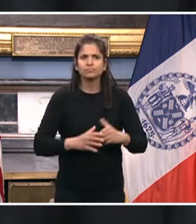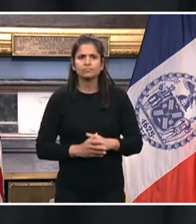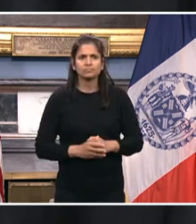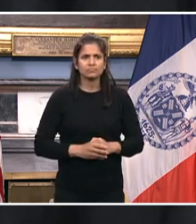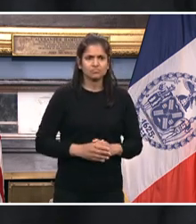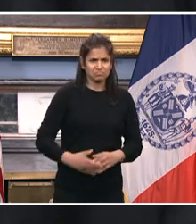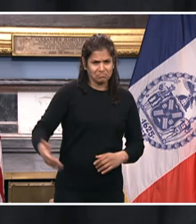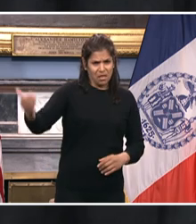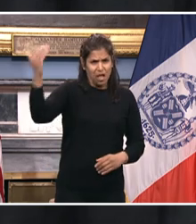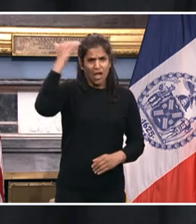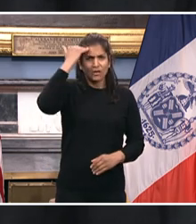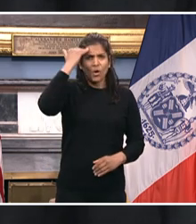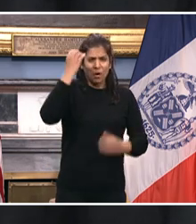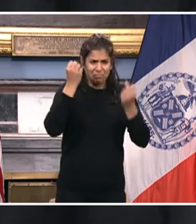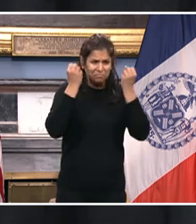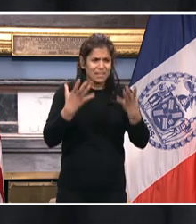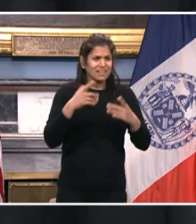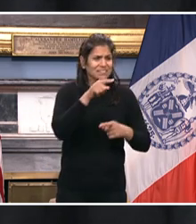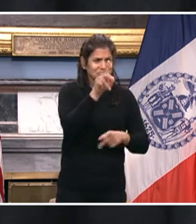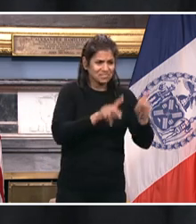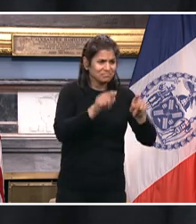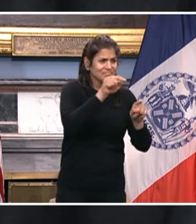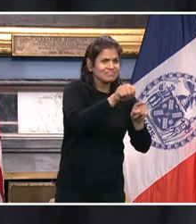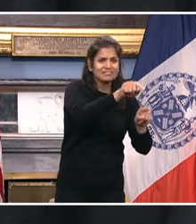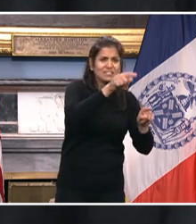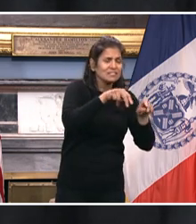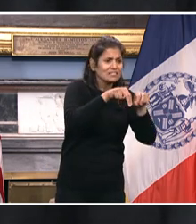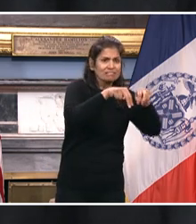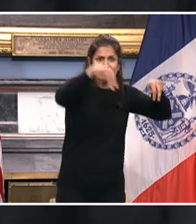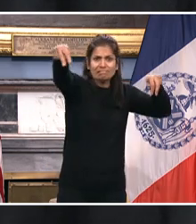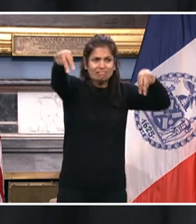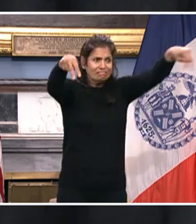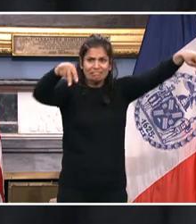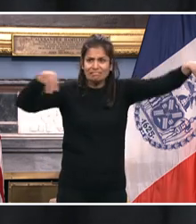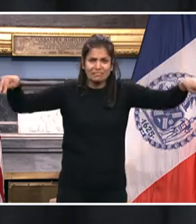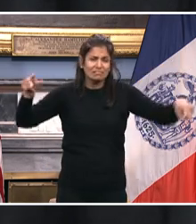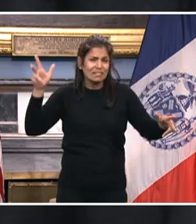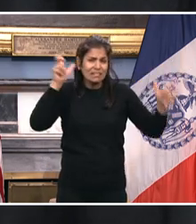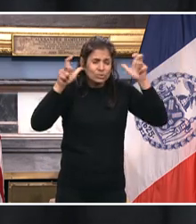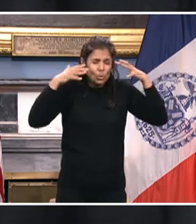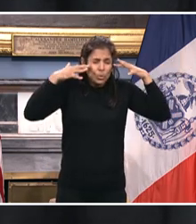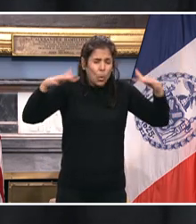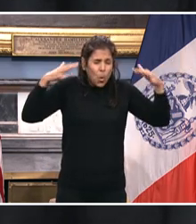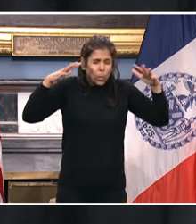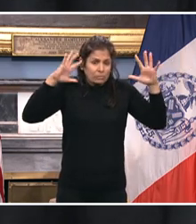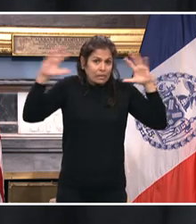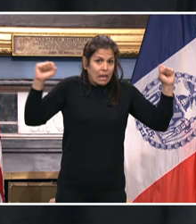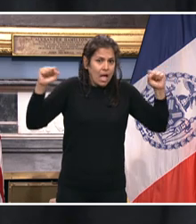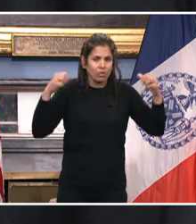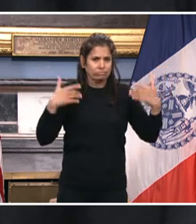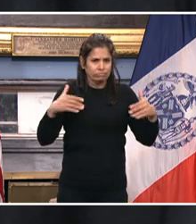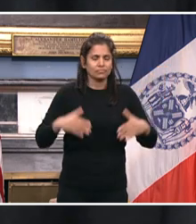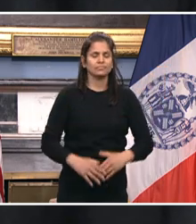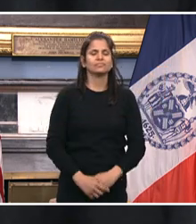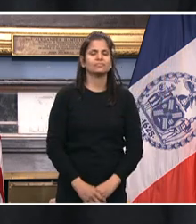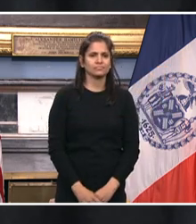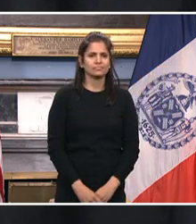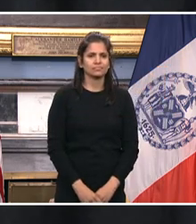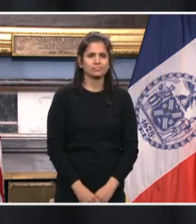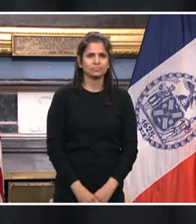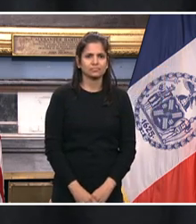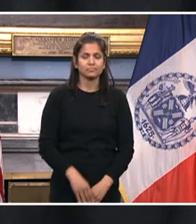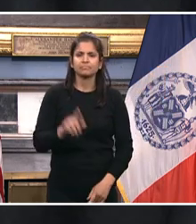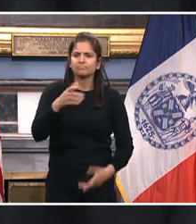can all hear you. Two questions, Mayor. The first is, in this flood of volunteers of healthcare professionals from around the